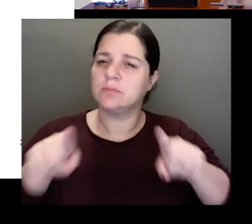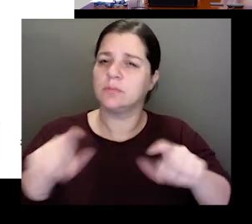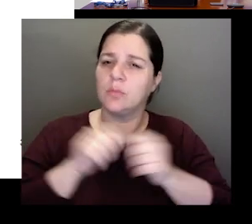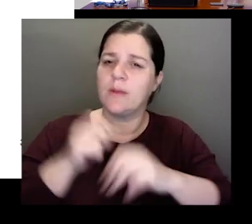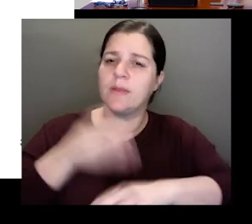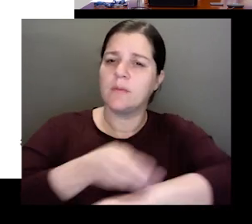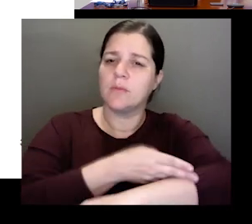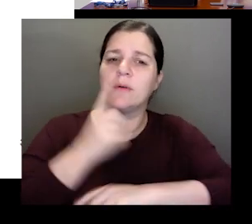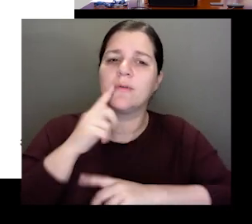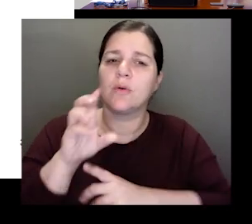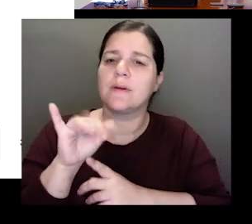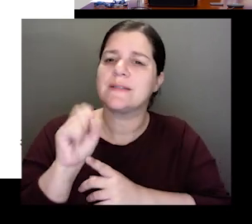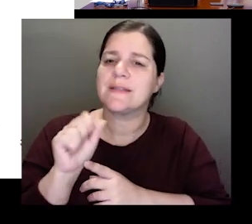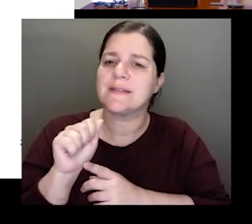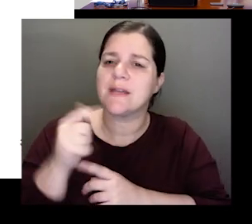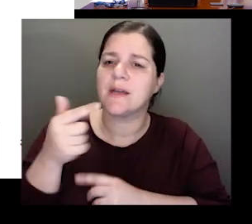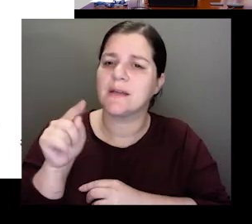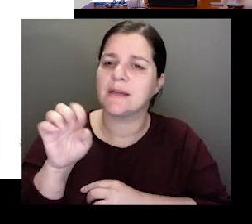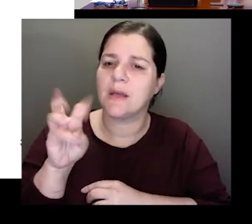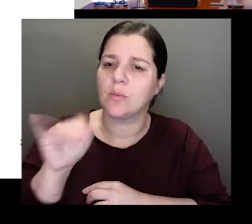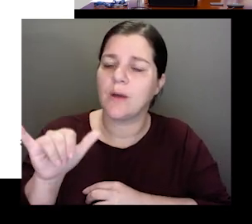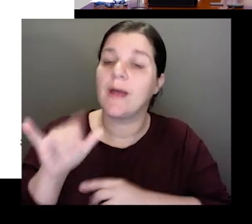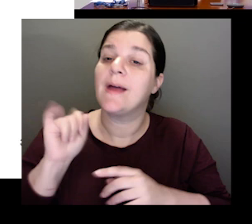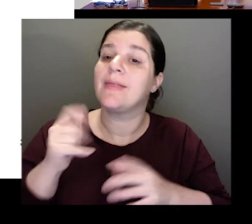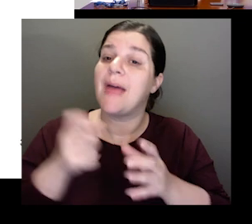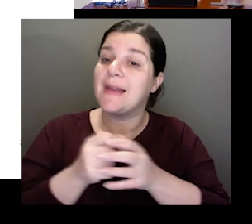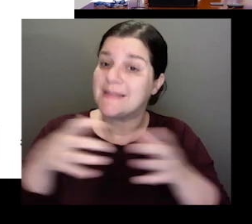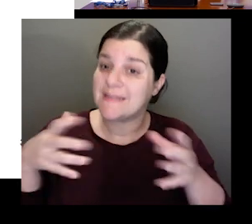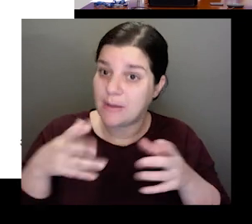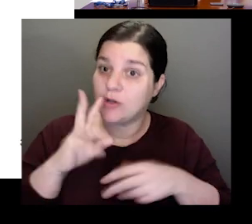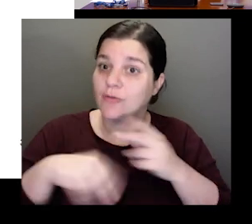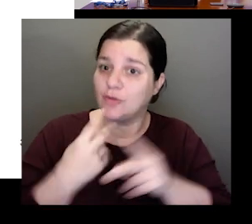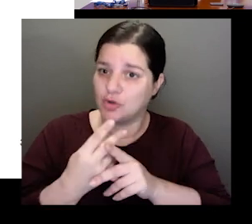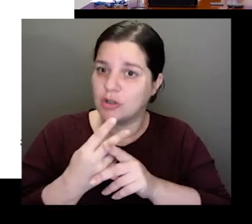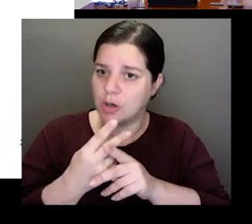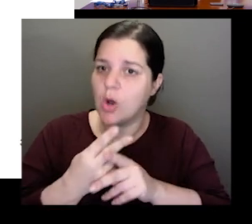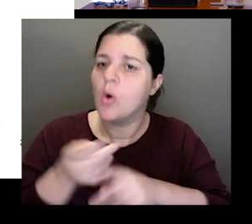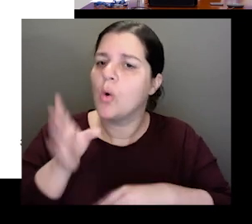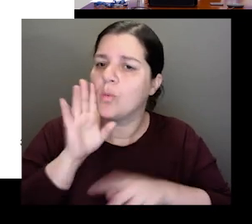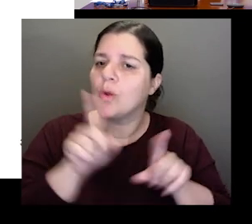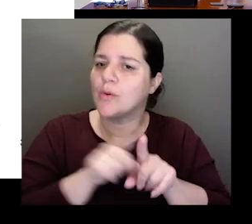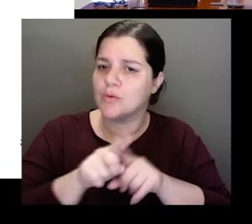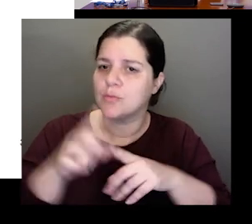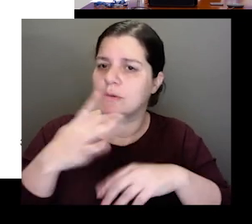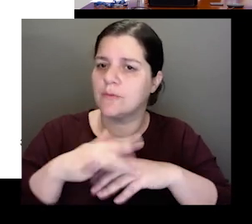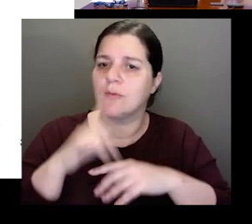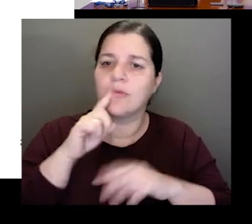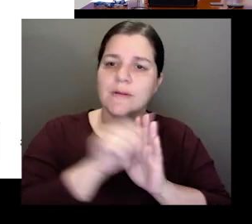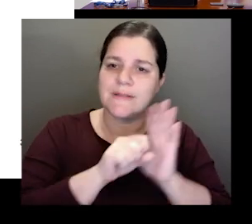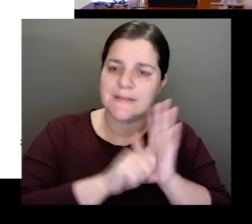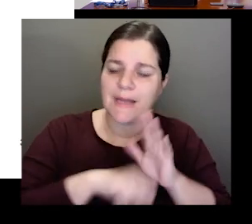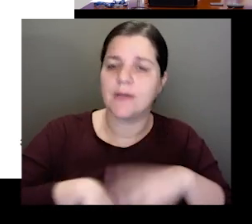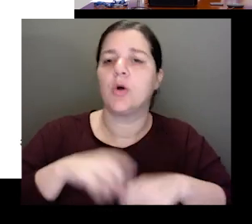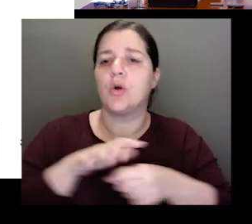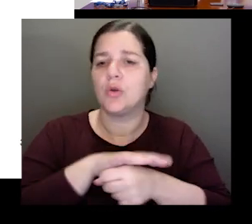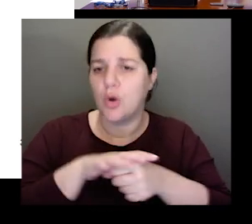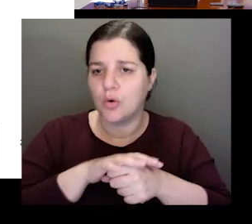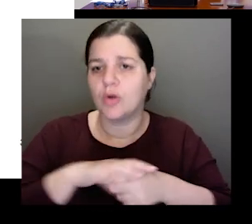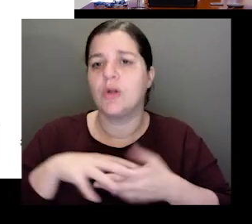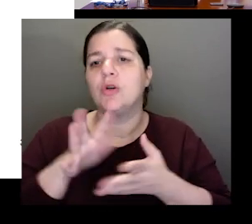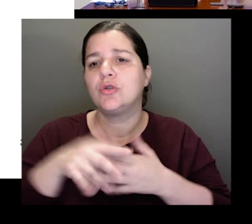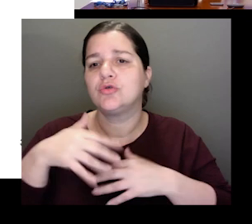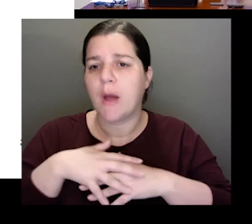gateway. This improved and expanded version will also be available to CISA and sponsored state, local, territorial, and tribal